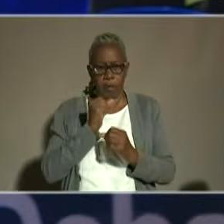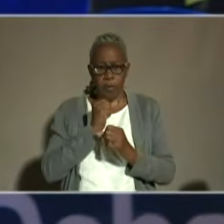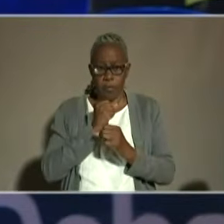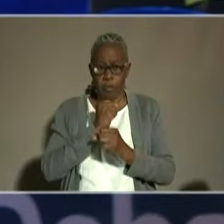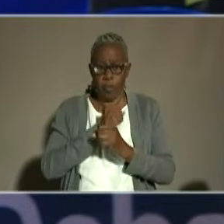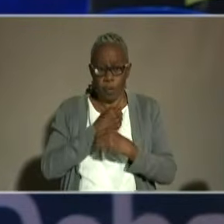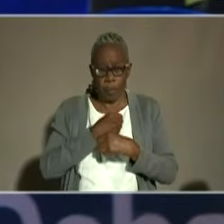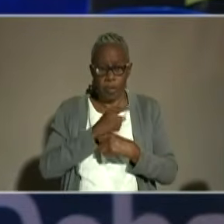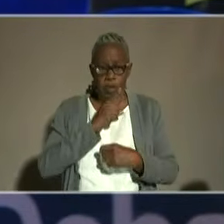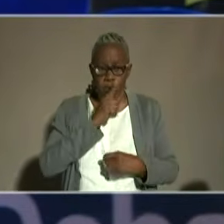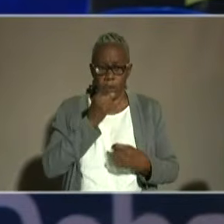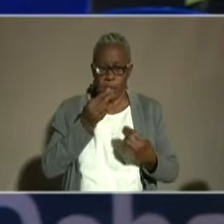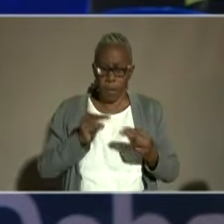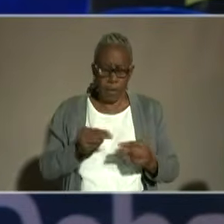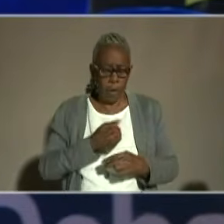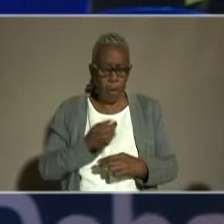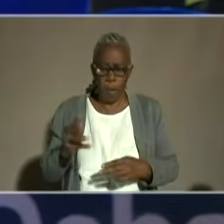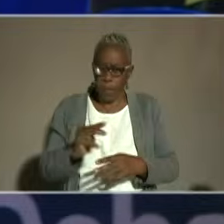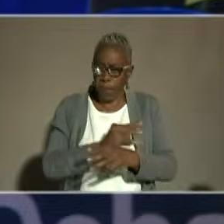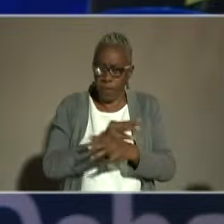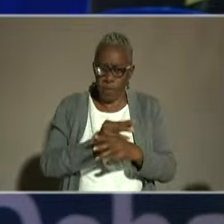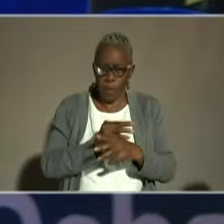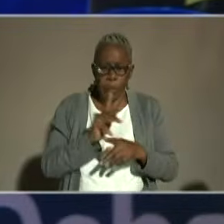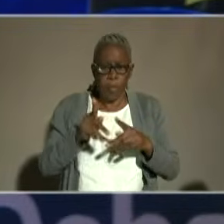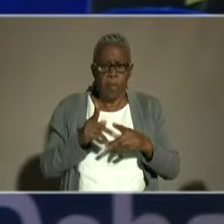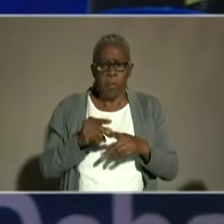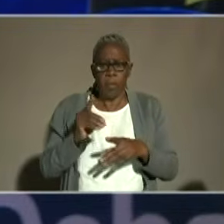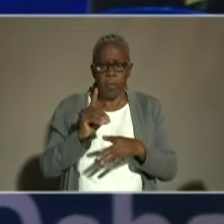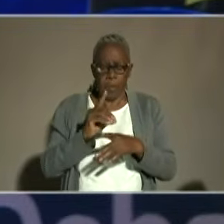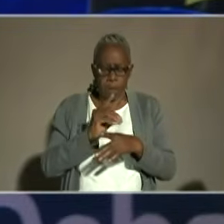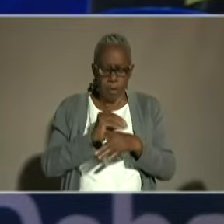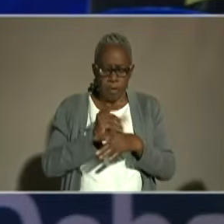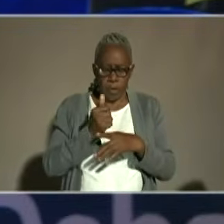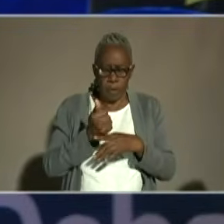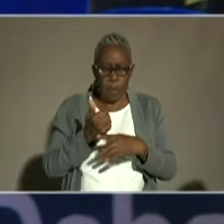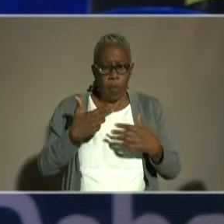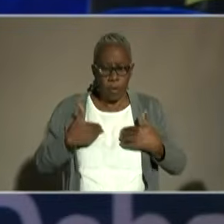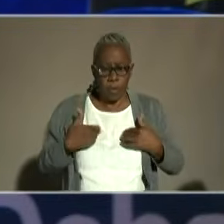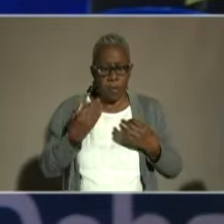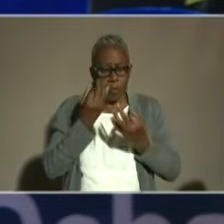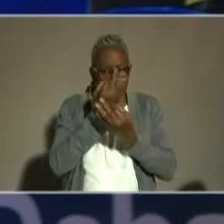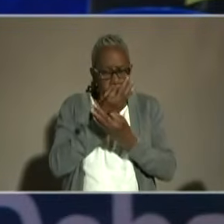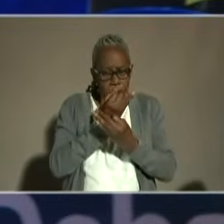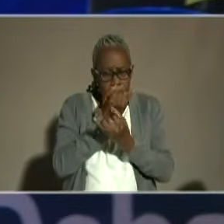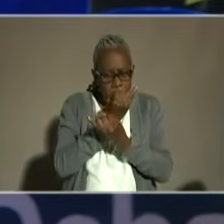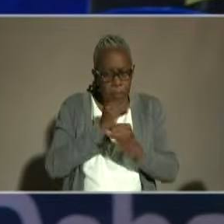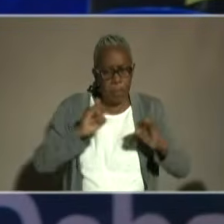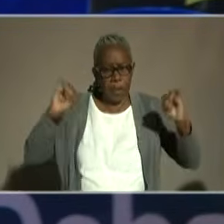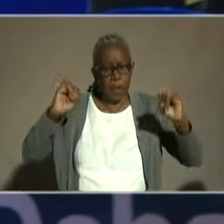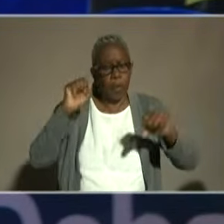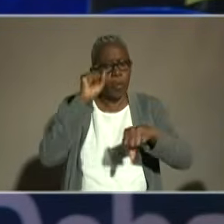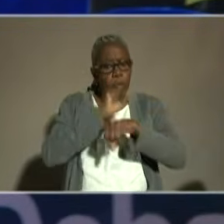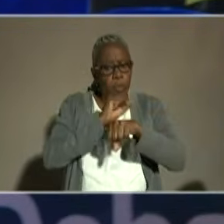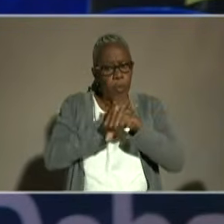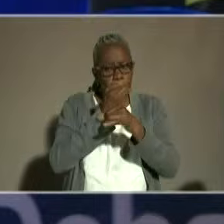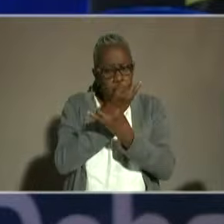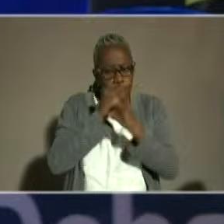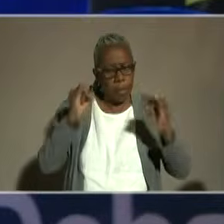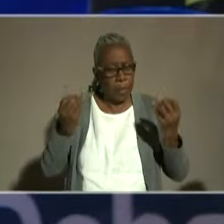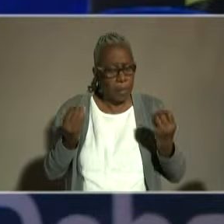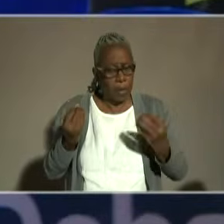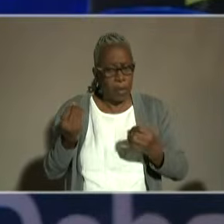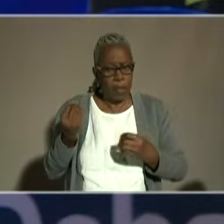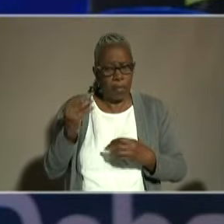to all the ministries. But more than that, people with disabilities want to be independent, and they want to work independently, many of them. And